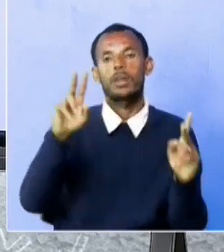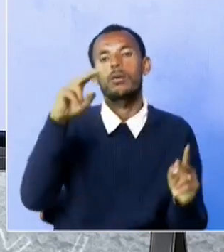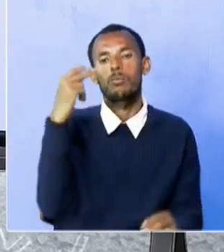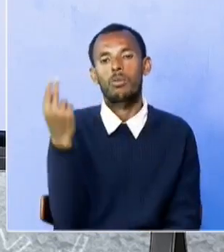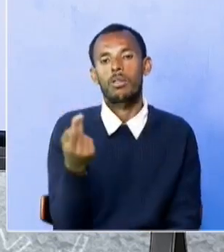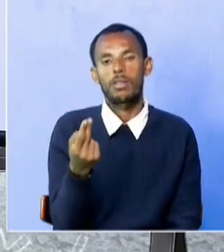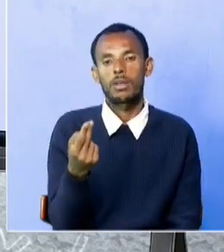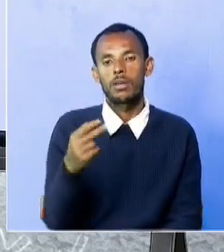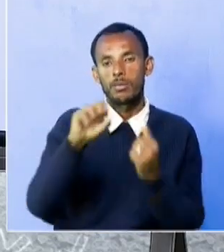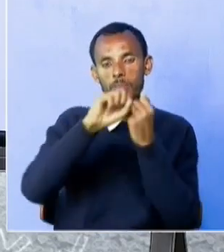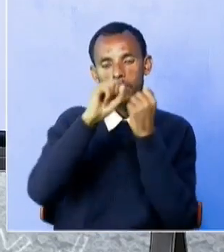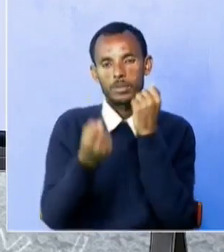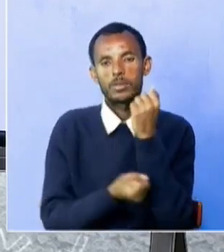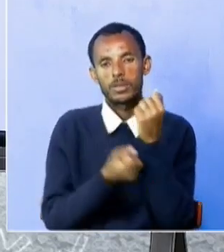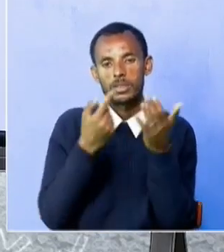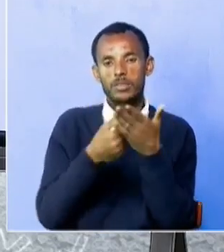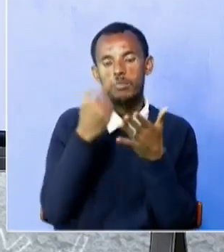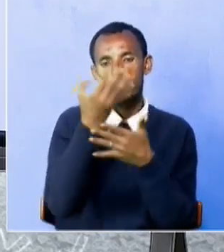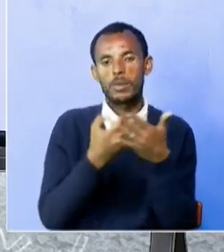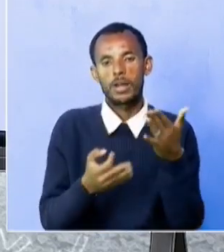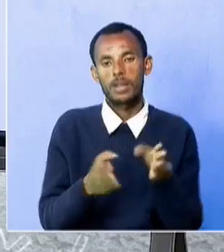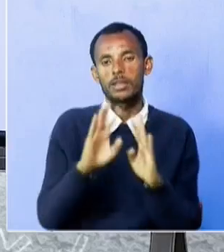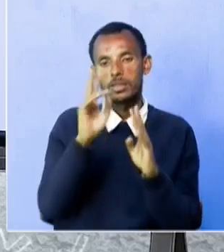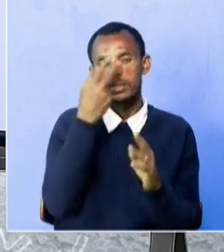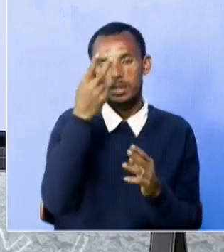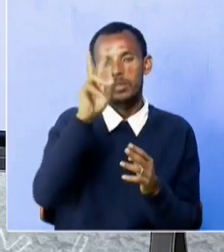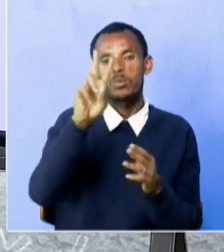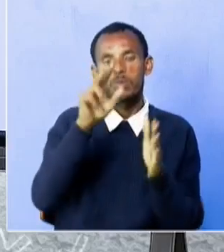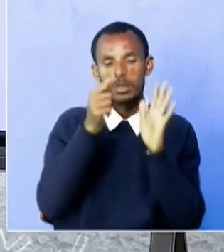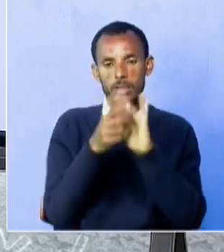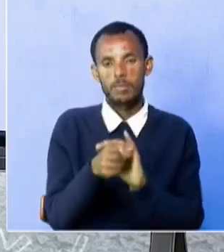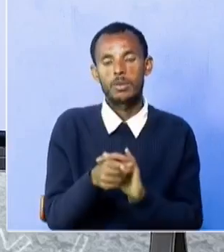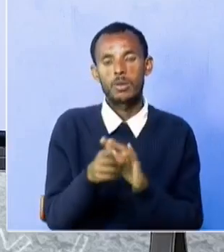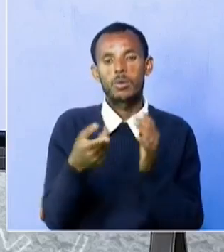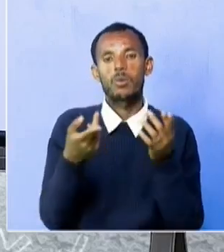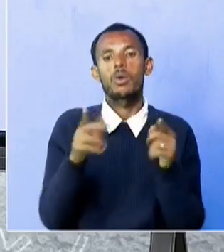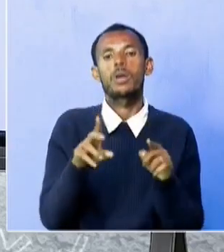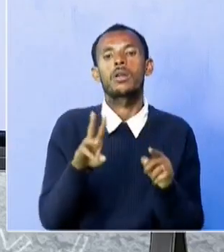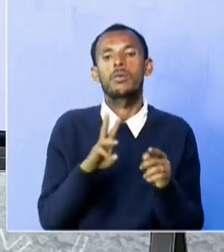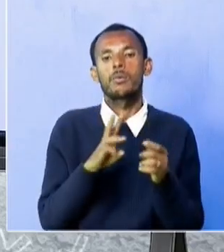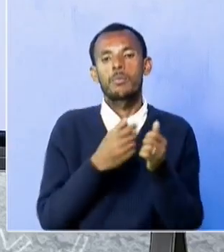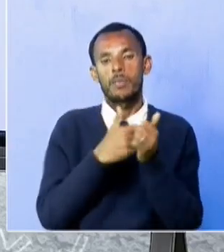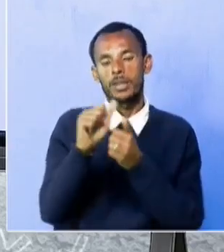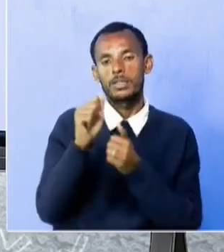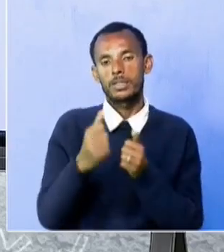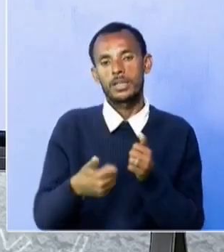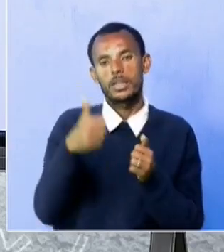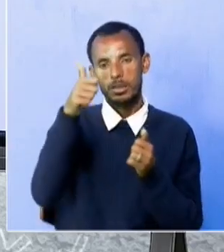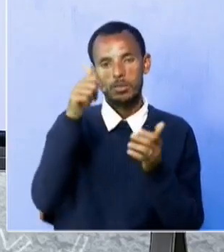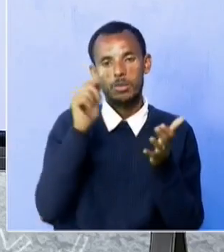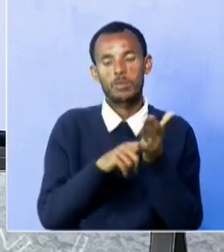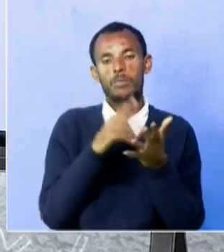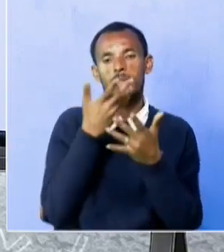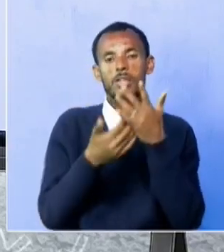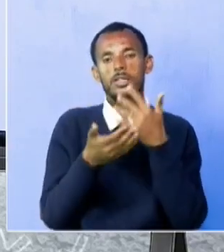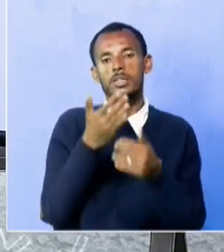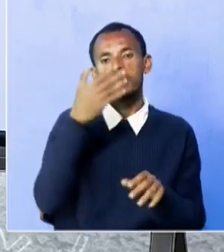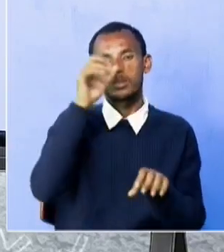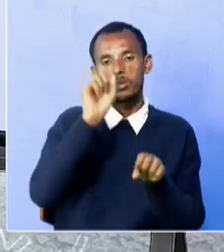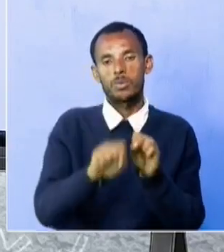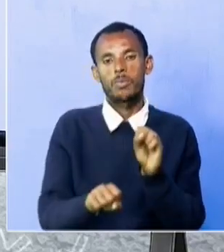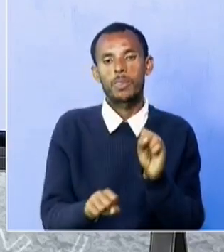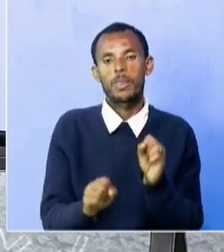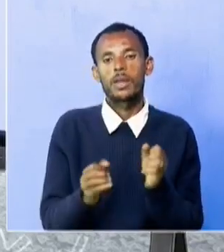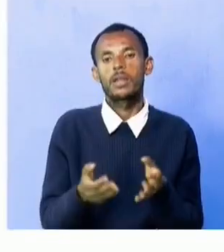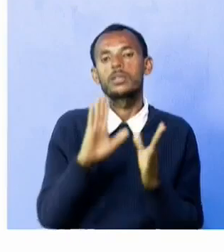important. So based on this formula, let's see 2 examples, then we proceed to the next point of discussion. So